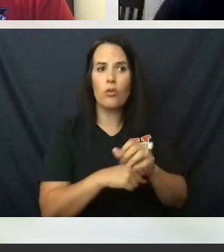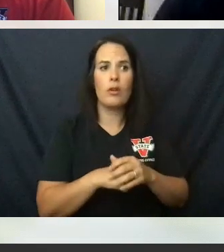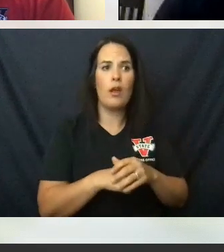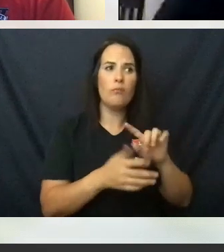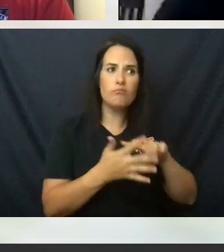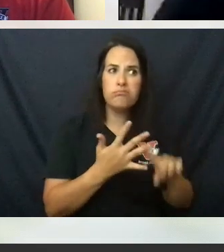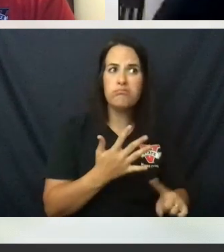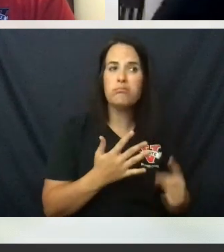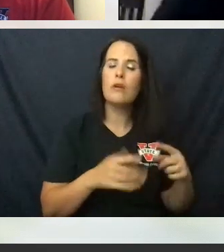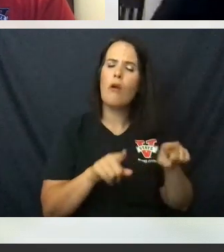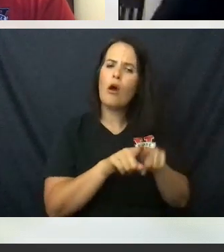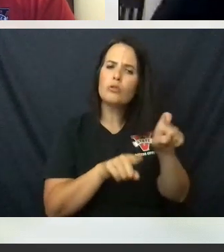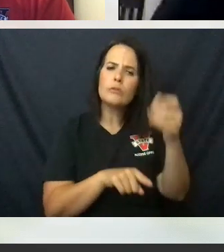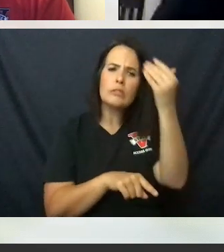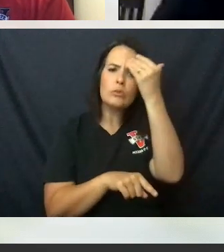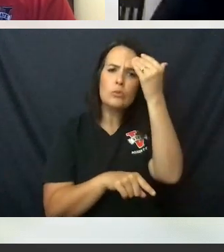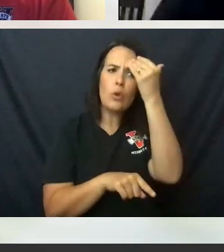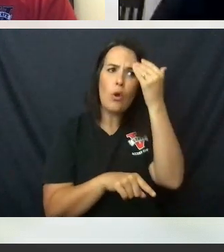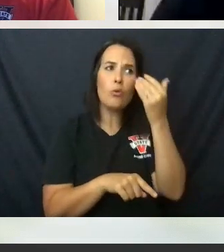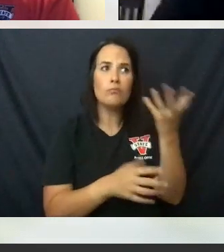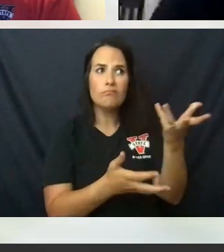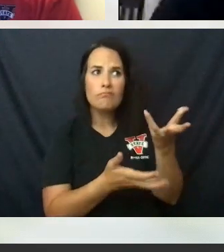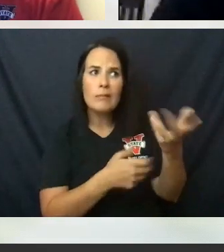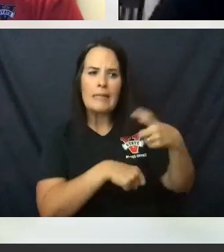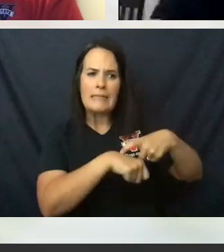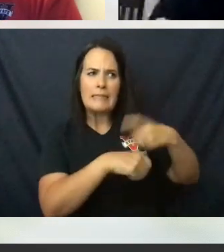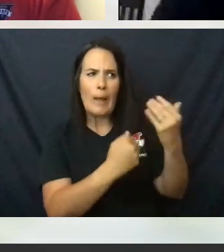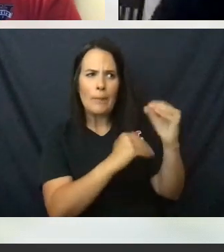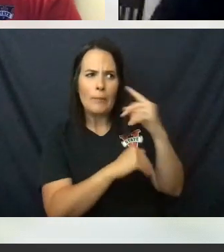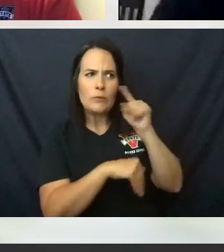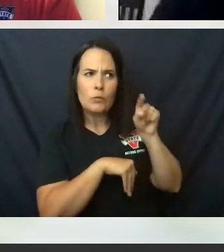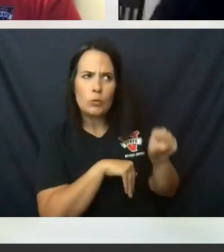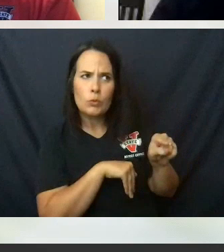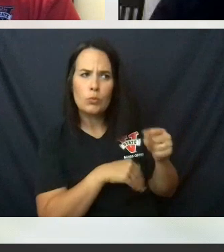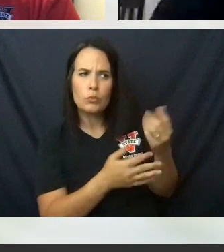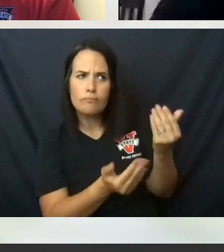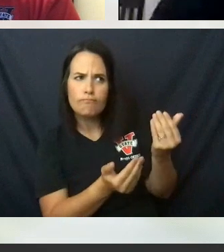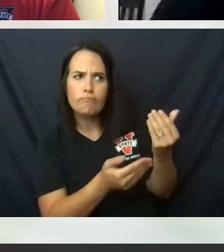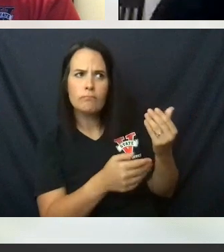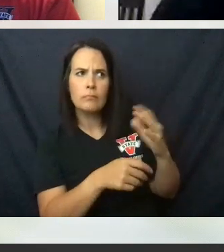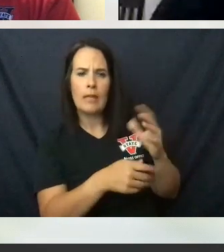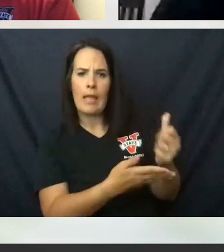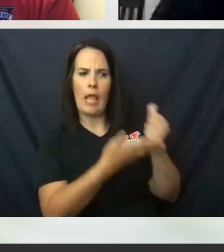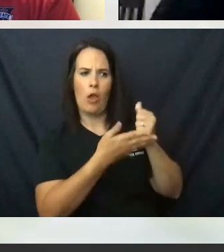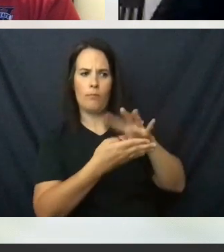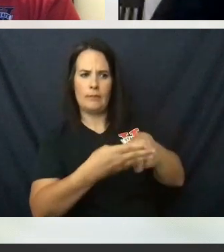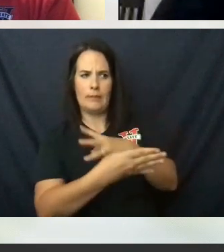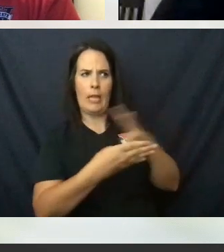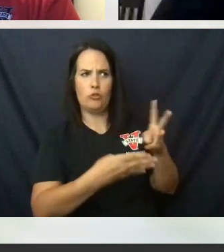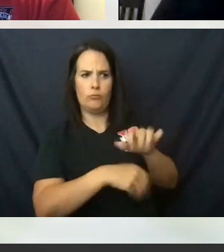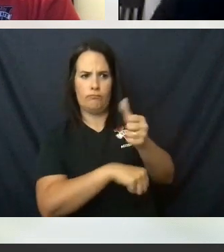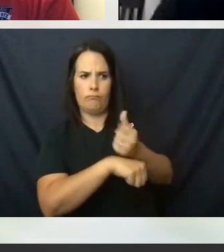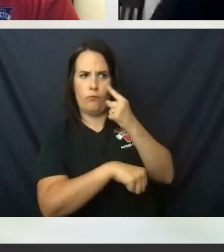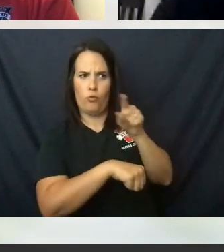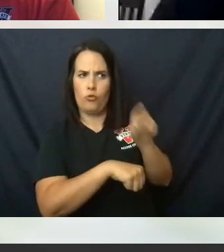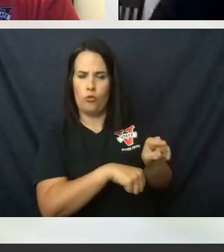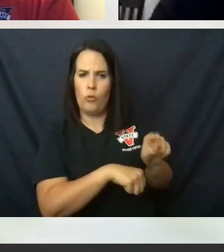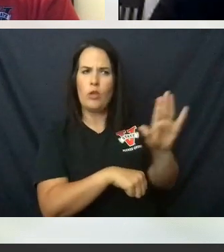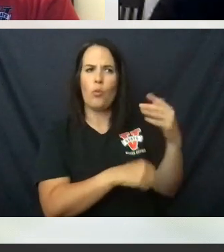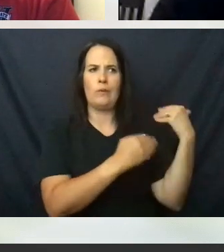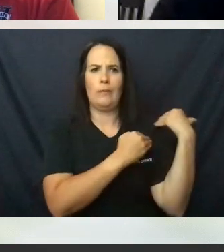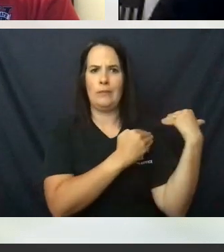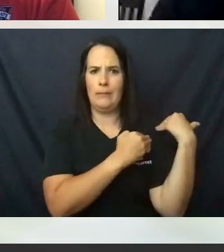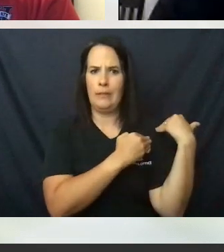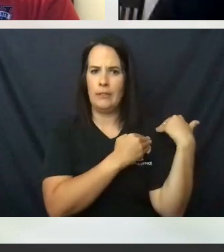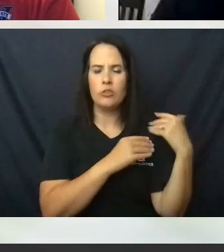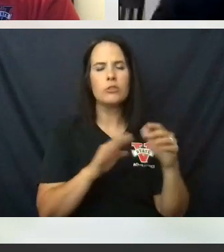we need to also know about any time constraints that you have, other responsibilities you have on your plate. Again, really a way for